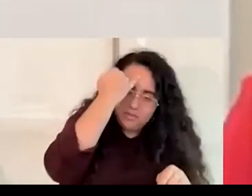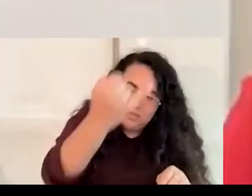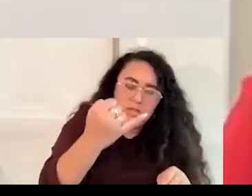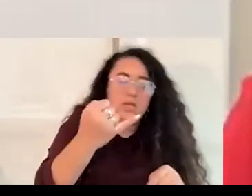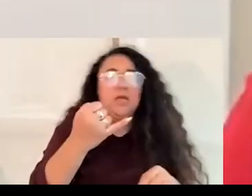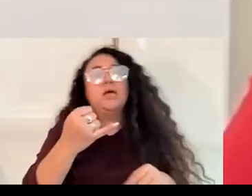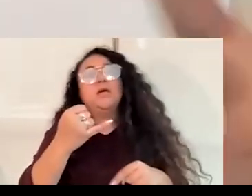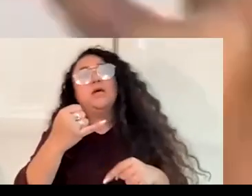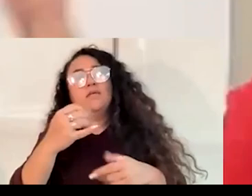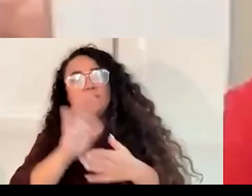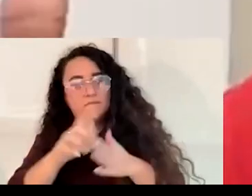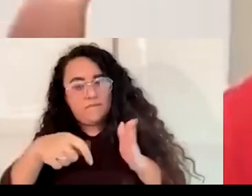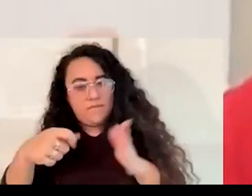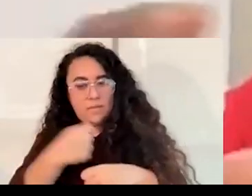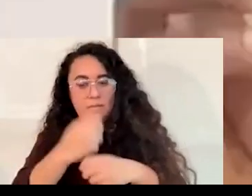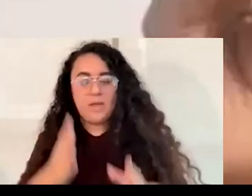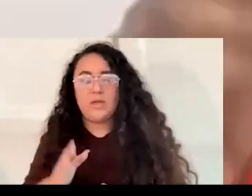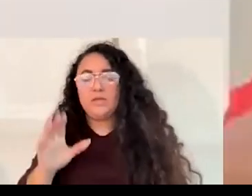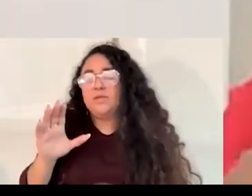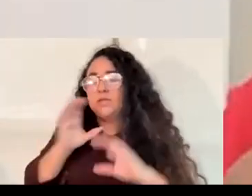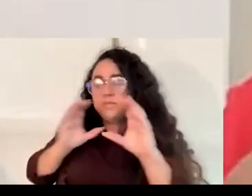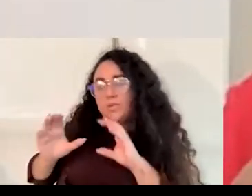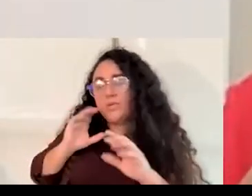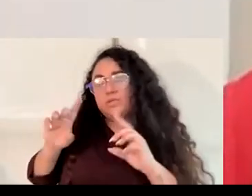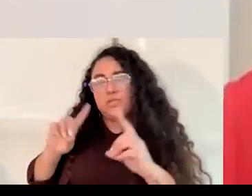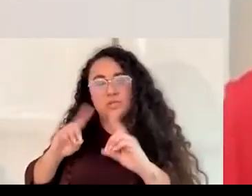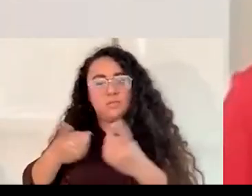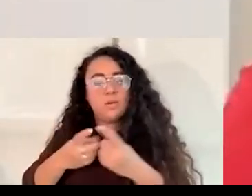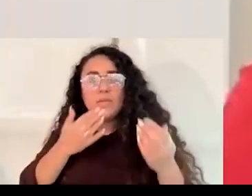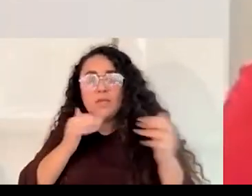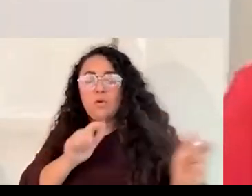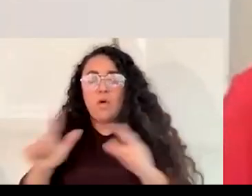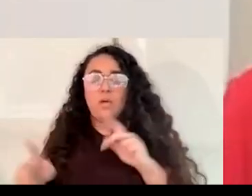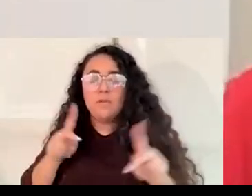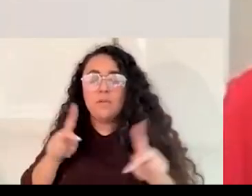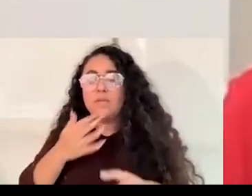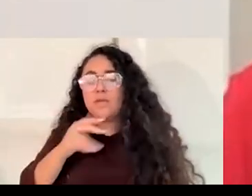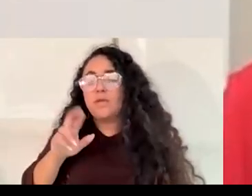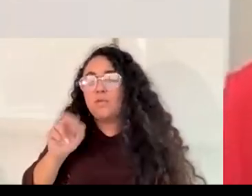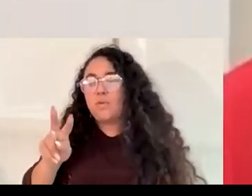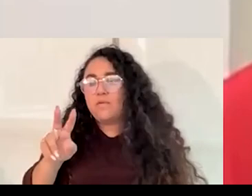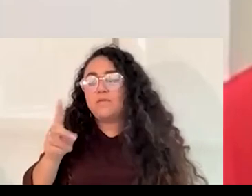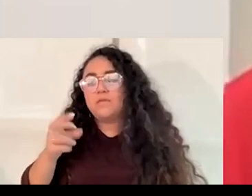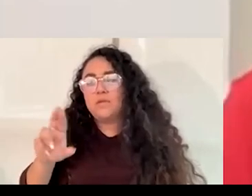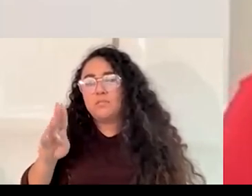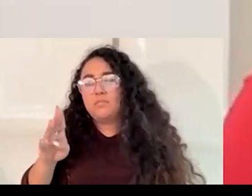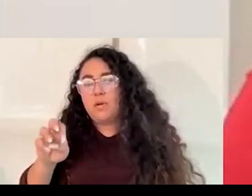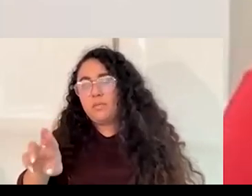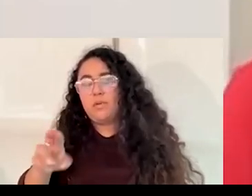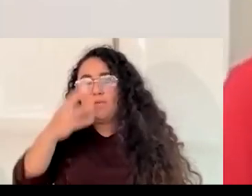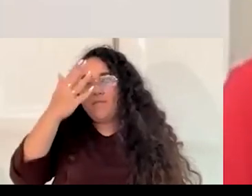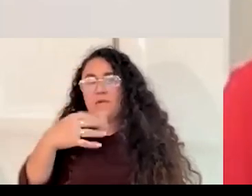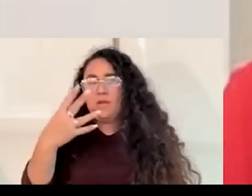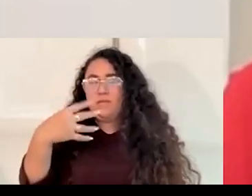filmmaker. So our comms department, thank you, everyone. I want to thank Reverend Dr. Barbara for what she did from this camera